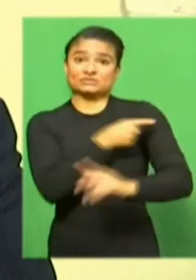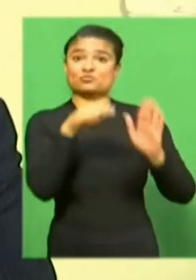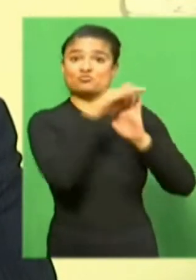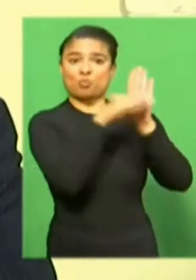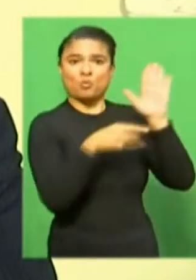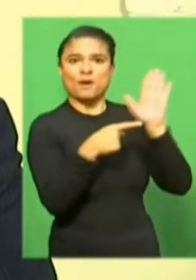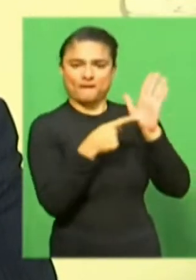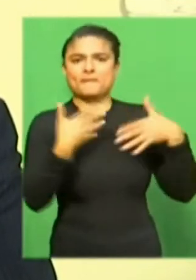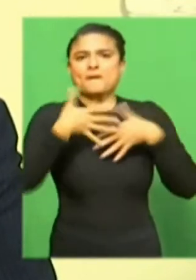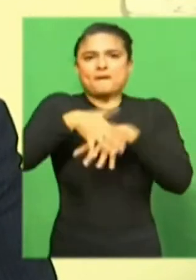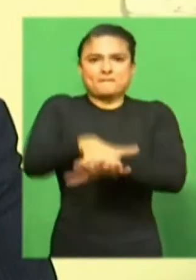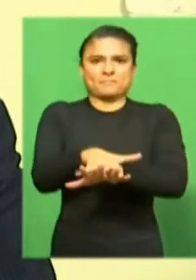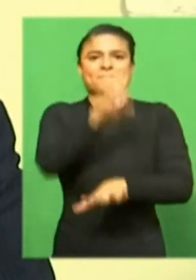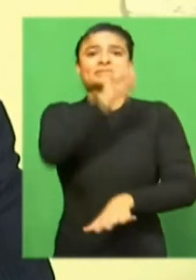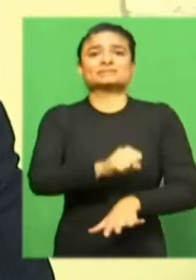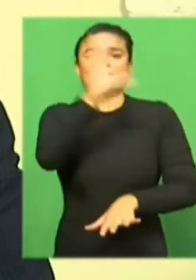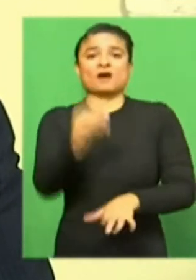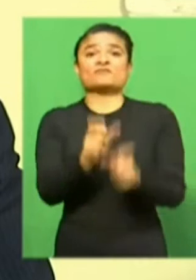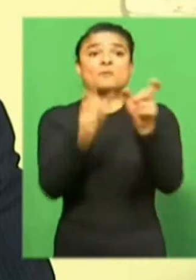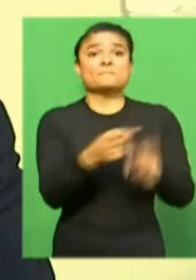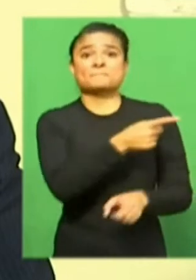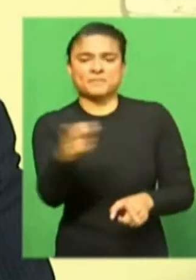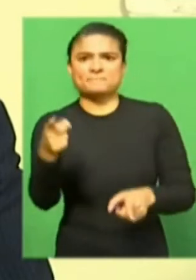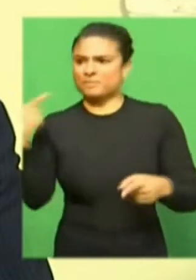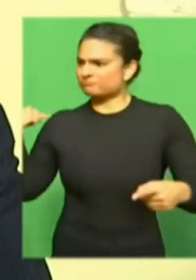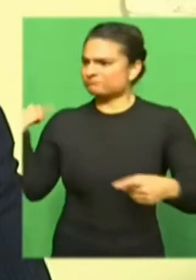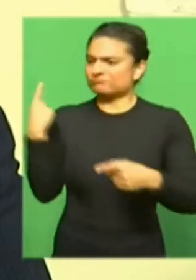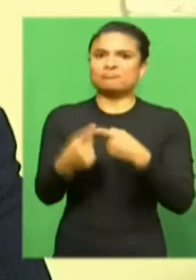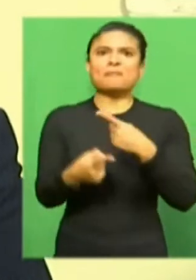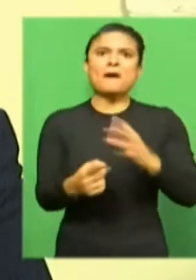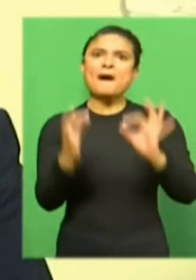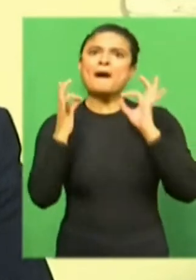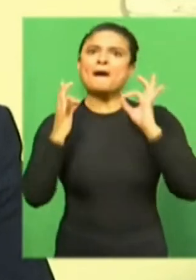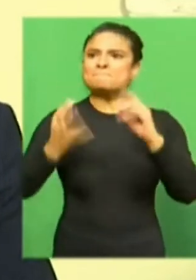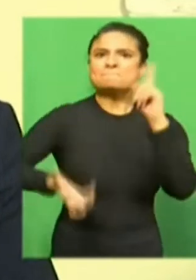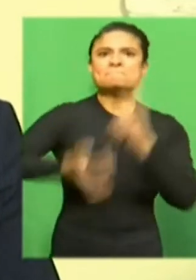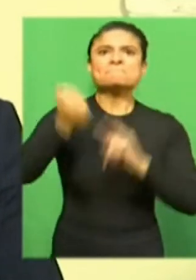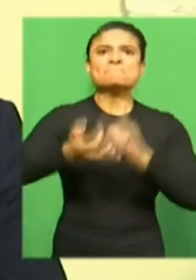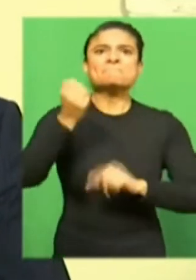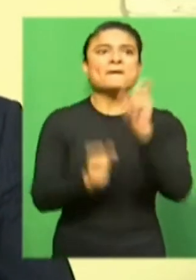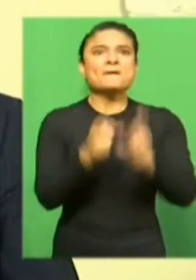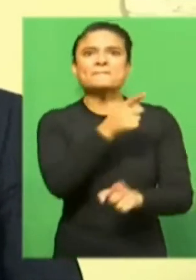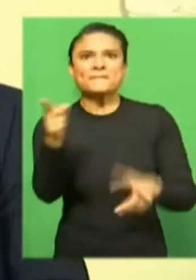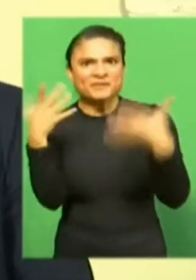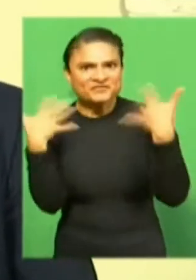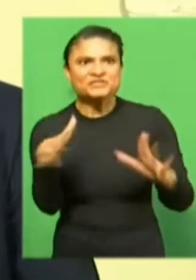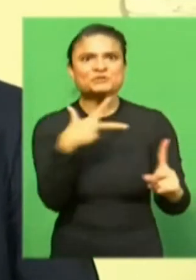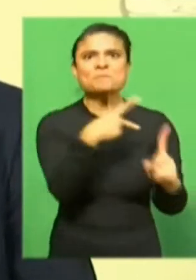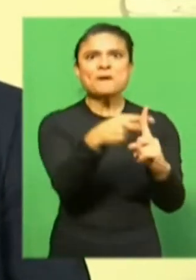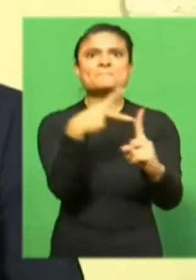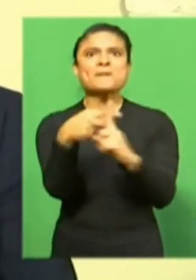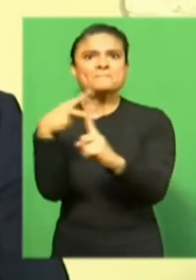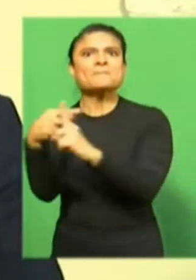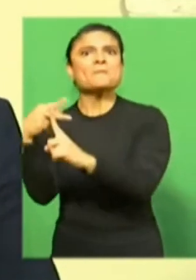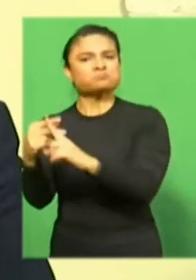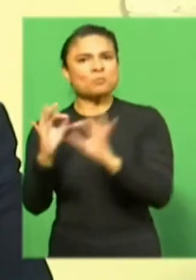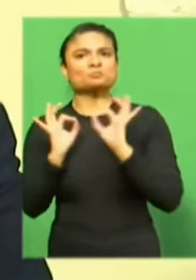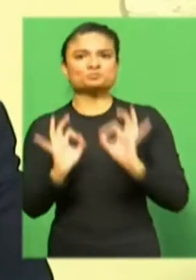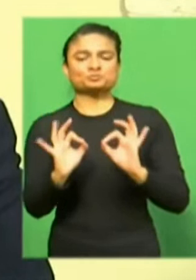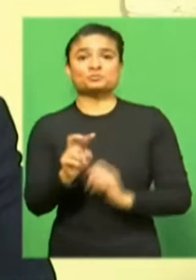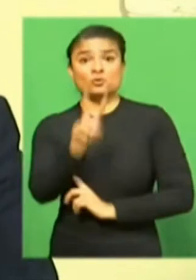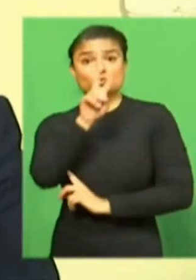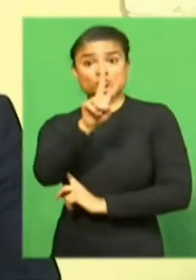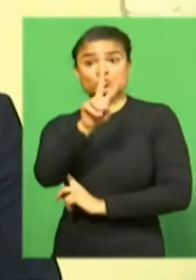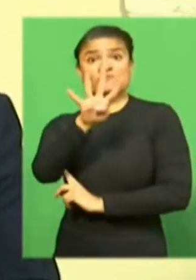strides. There's been great progress. We are now administering more than